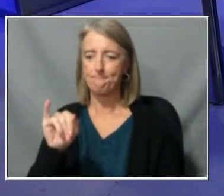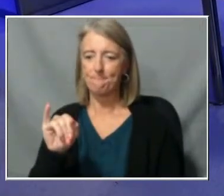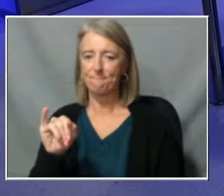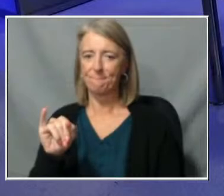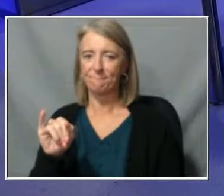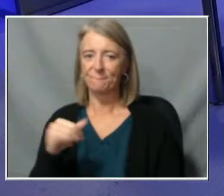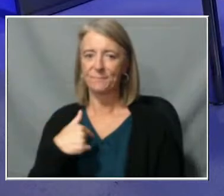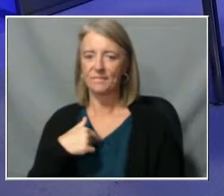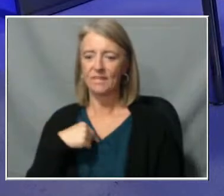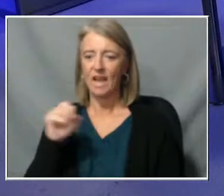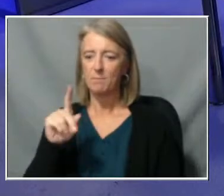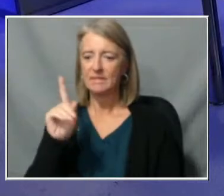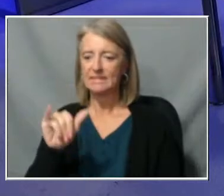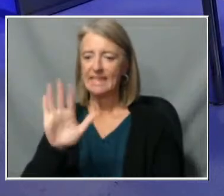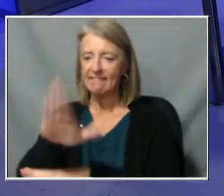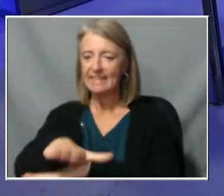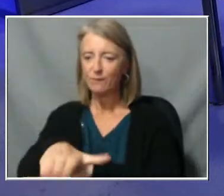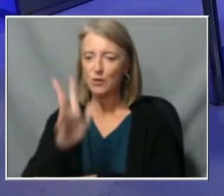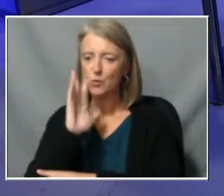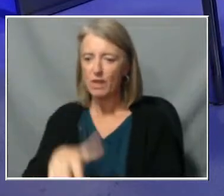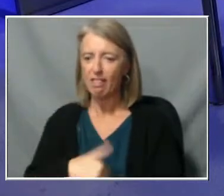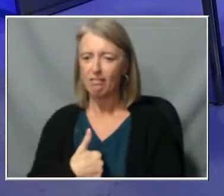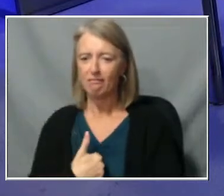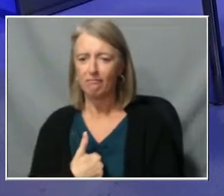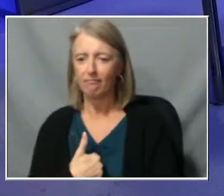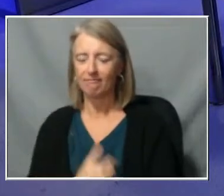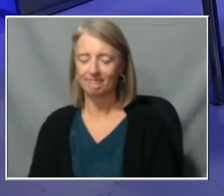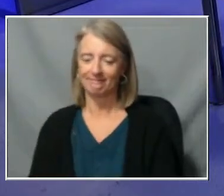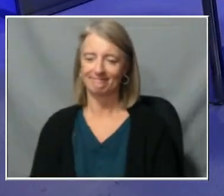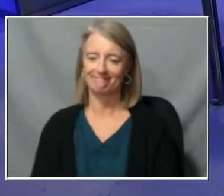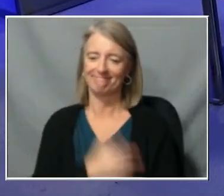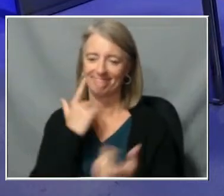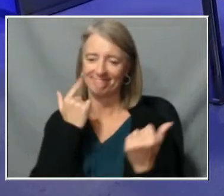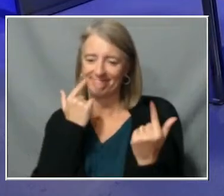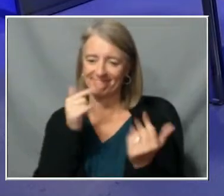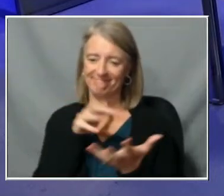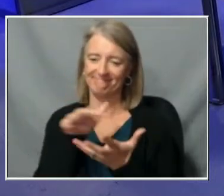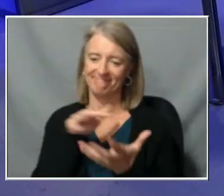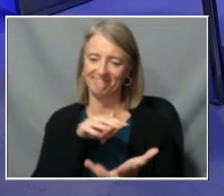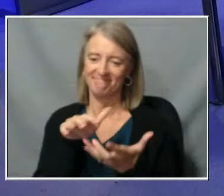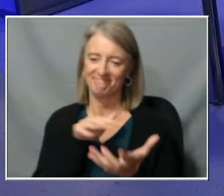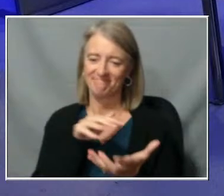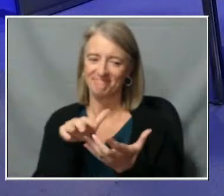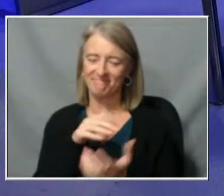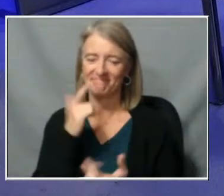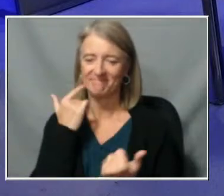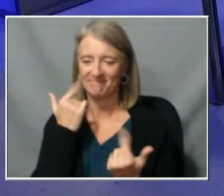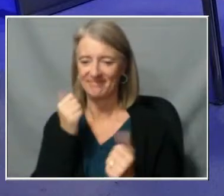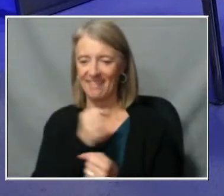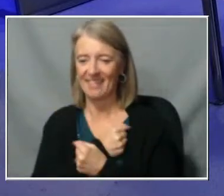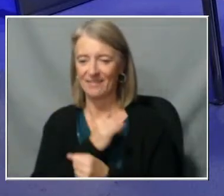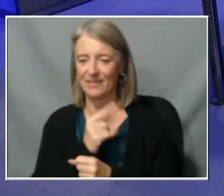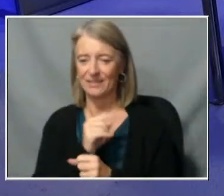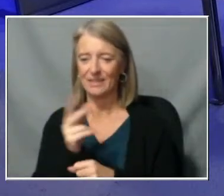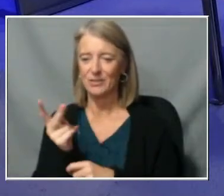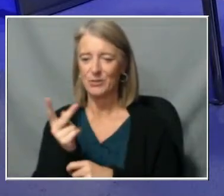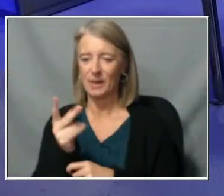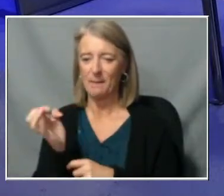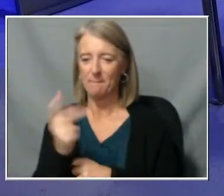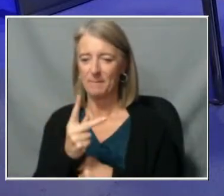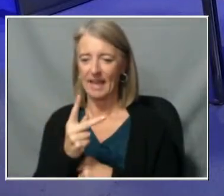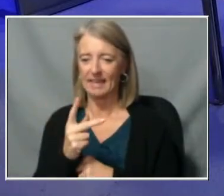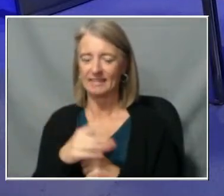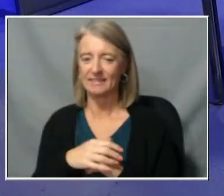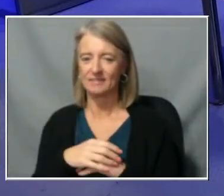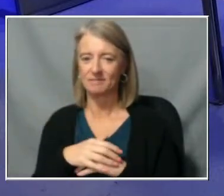this afternoon. Oh, are you really? Okay. Just to prove Barbara wrong. I love it. Yes. I love it. We'll have you guys back for a comparing contest. Absolutely.